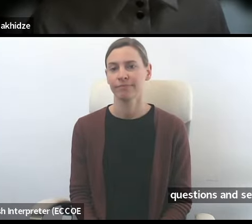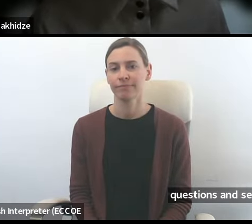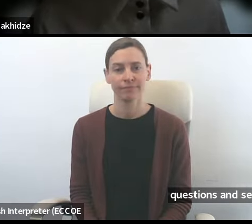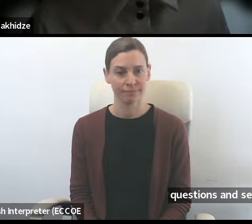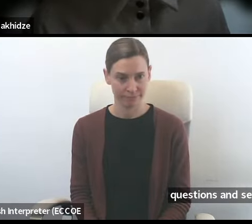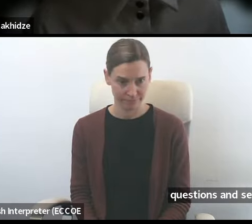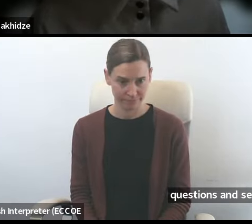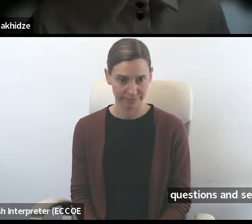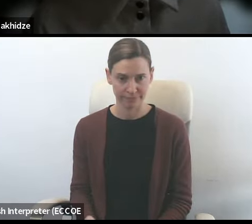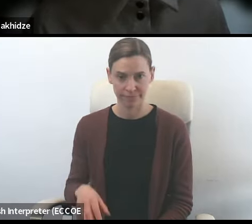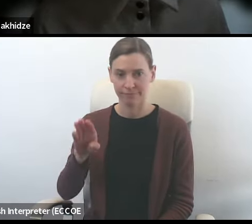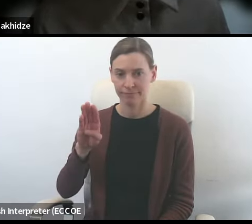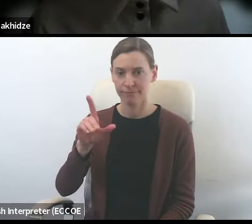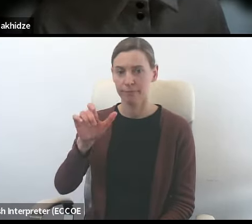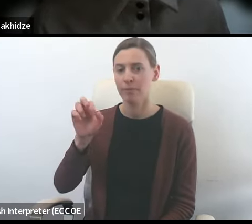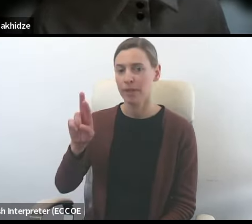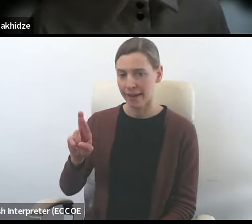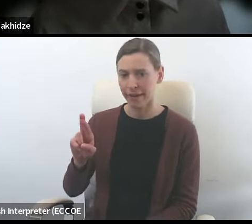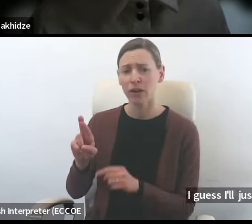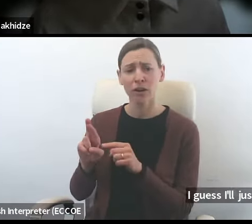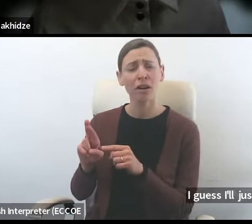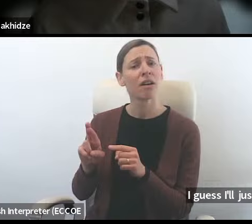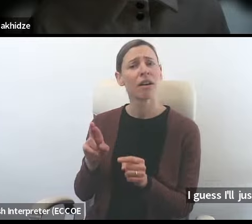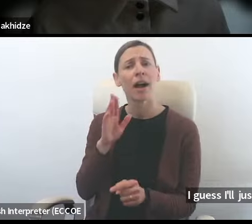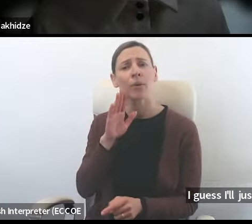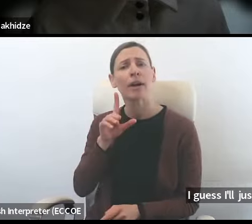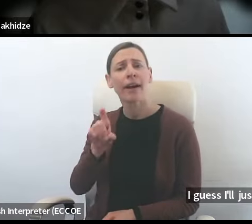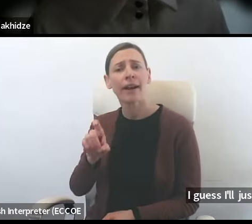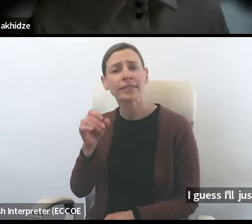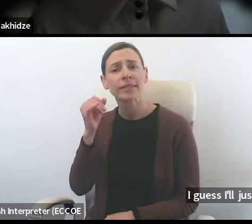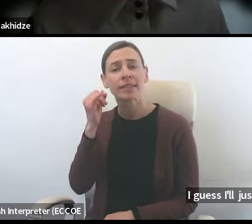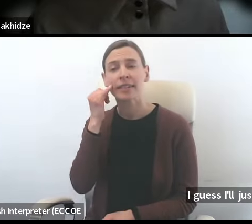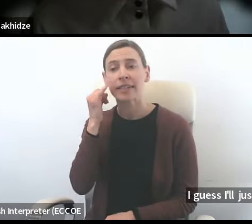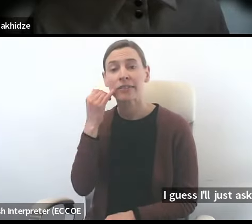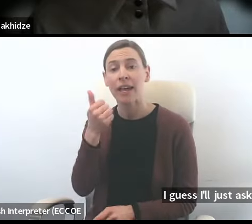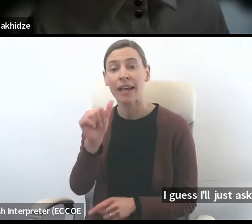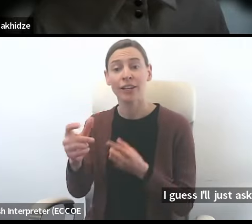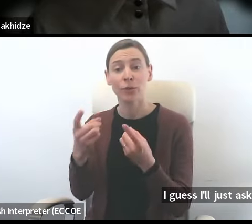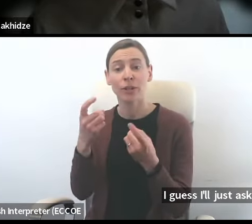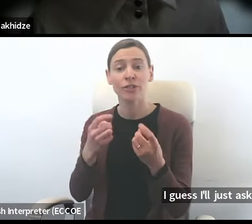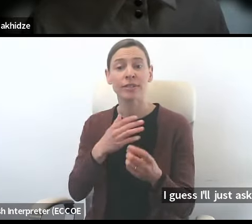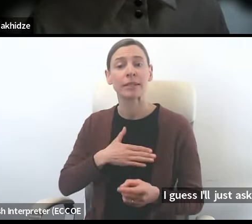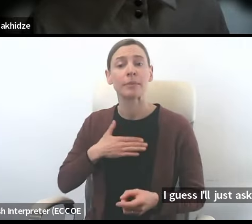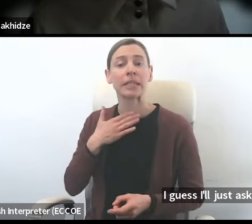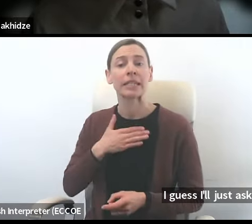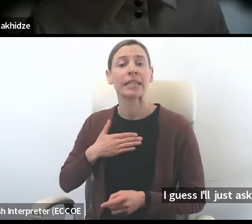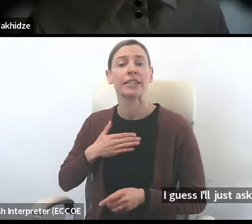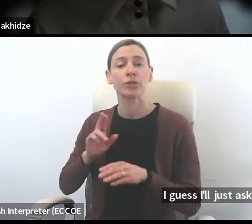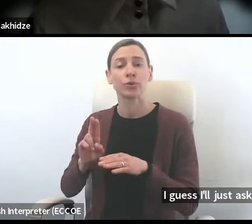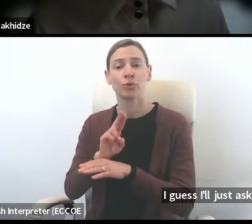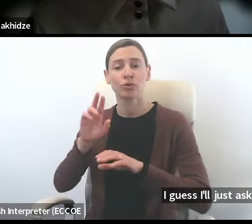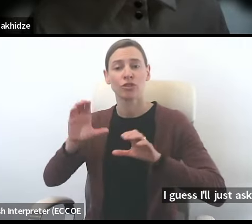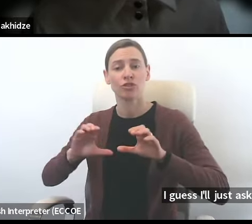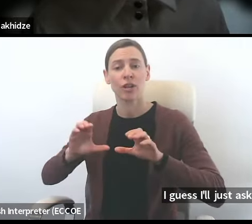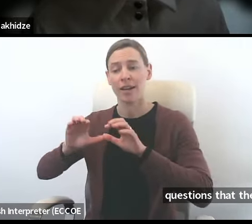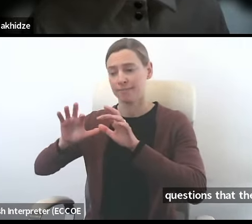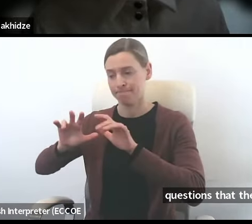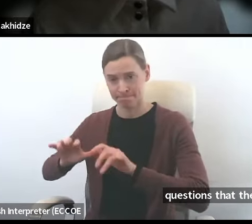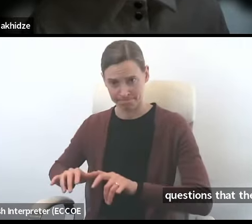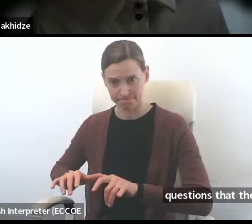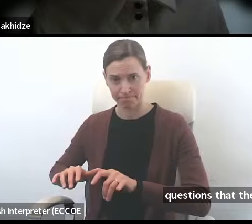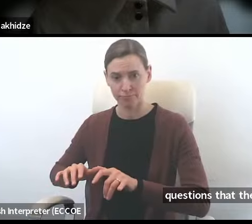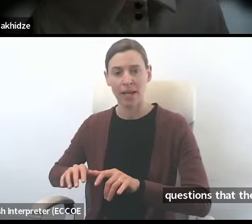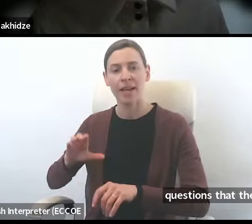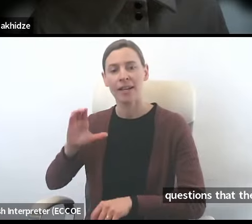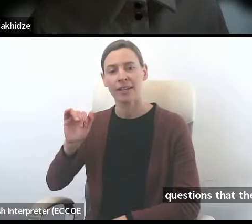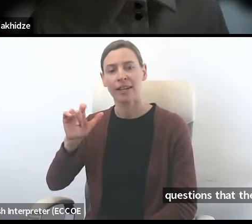I guess I'll just ask if anybody does have any questions, that they like type them in the chat, and Caitlin will relay them over